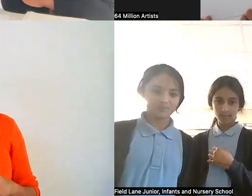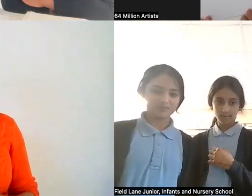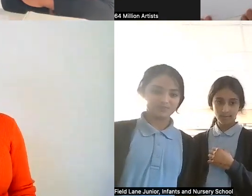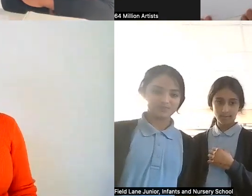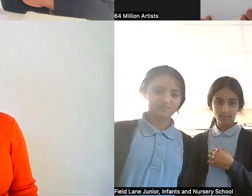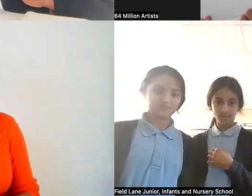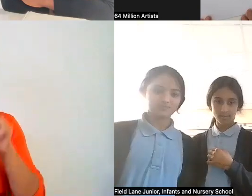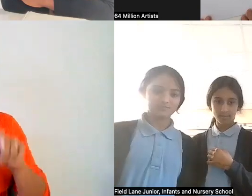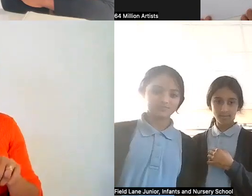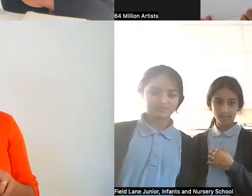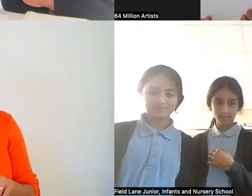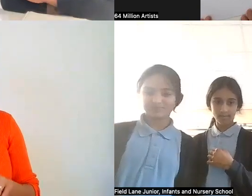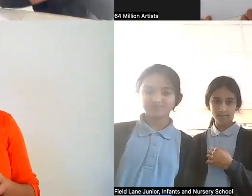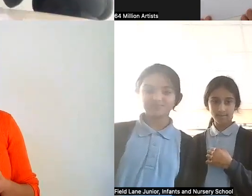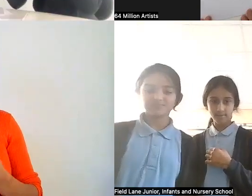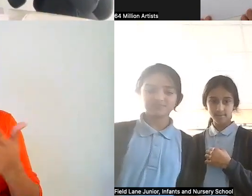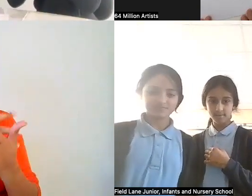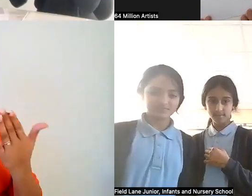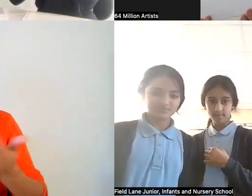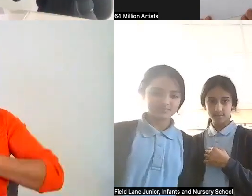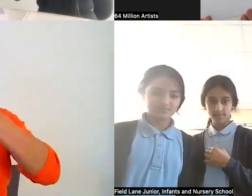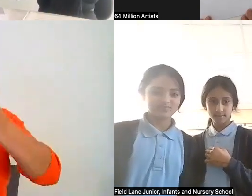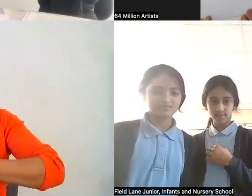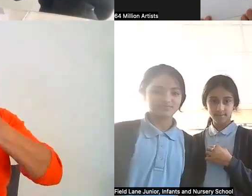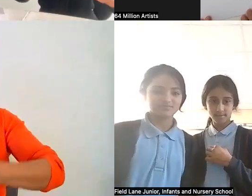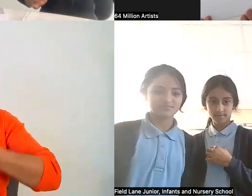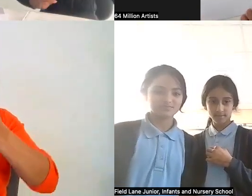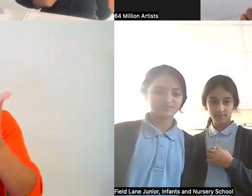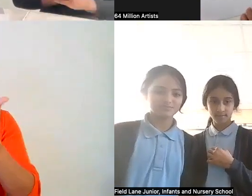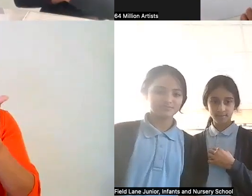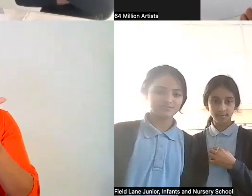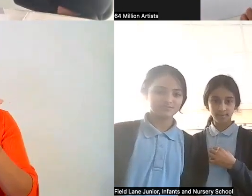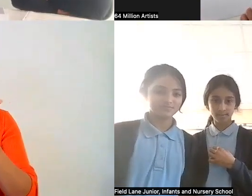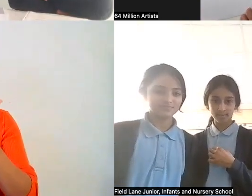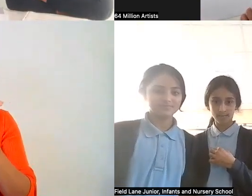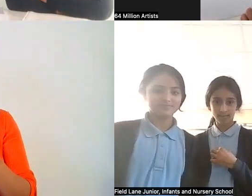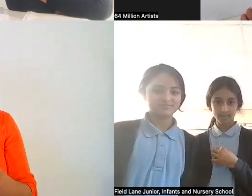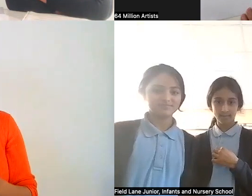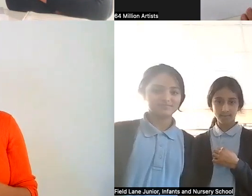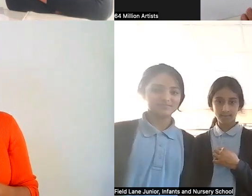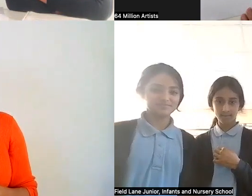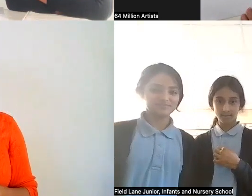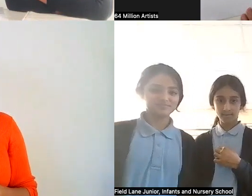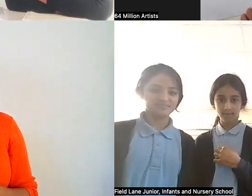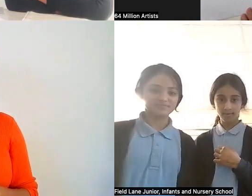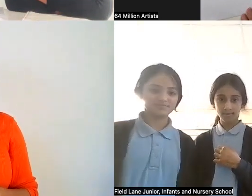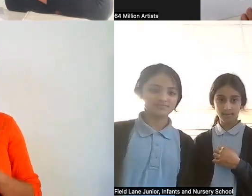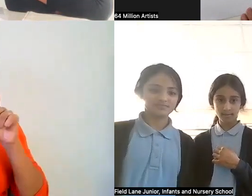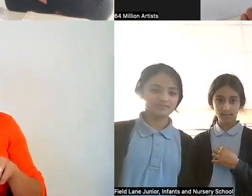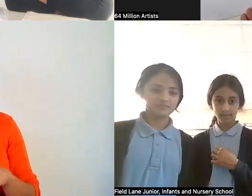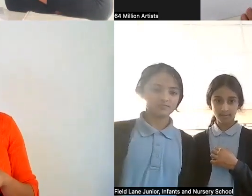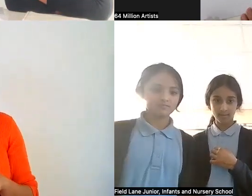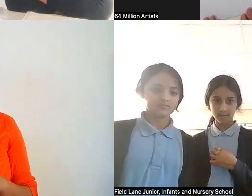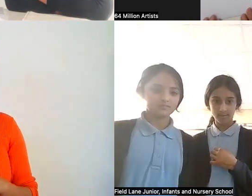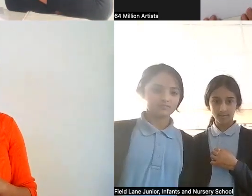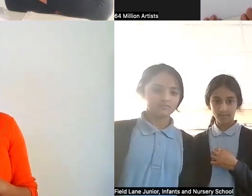your poems just there and we're all clapping for you. So well done, guys. So well good. Done. 200 people or 200 schools? Probably some schools as